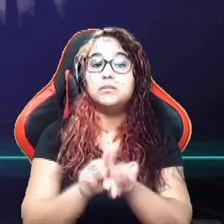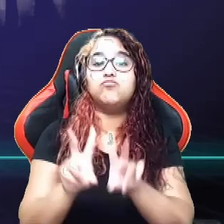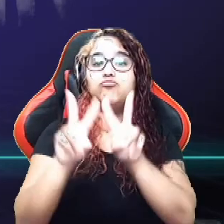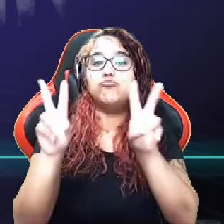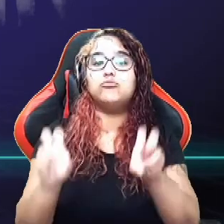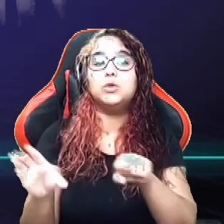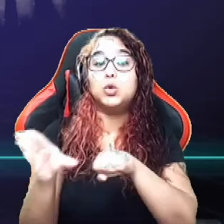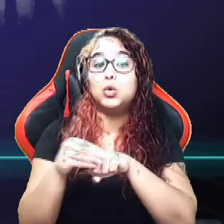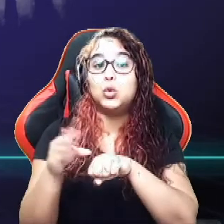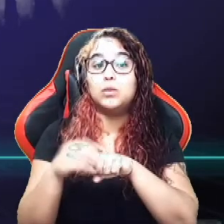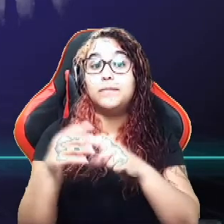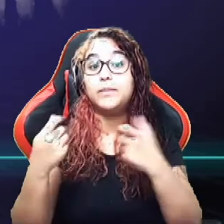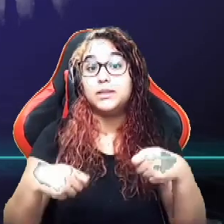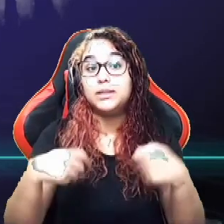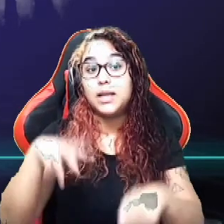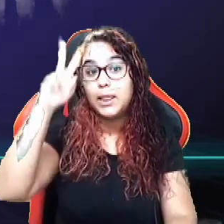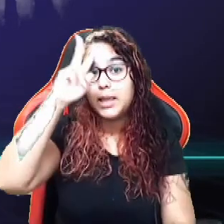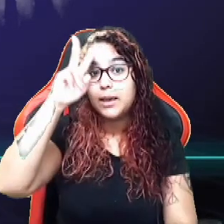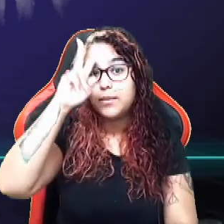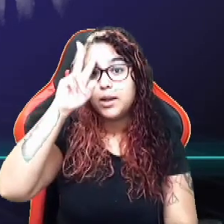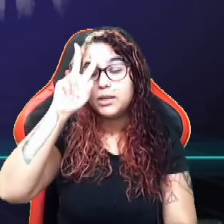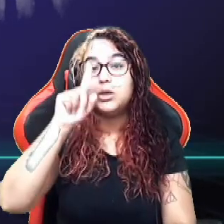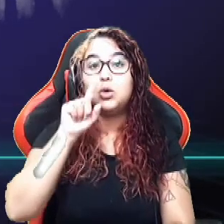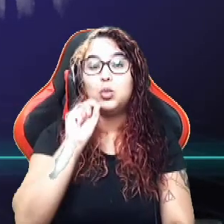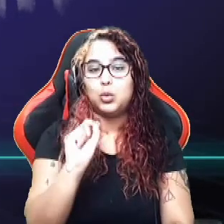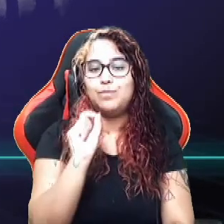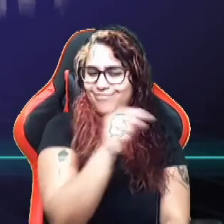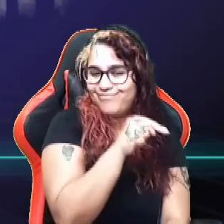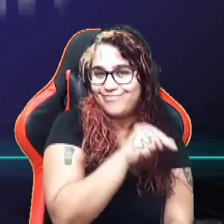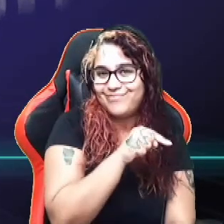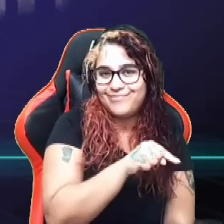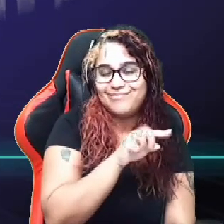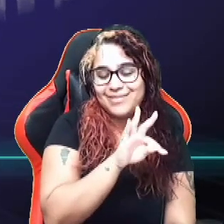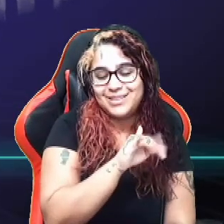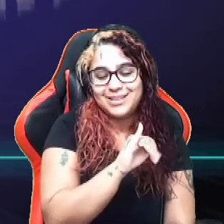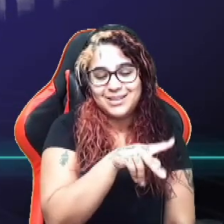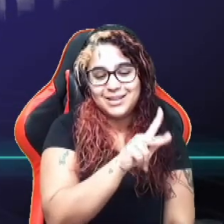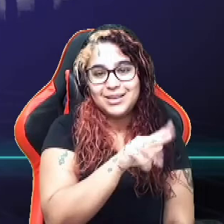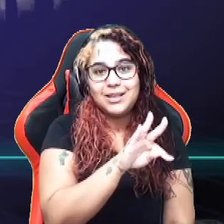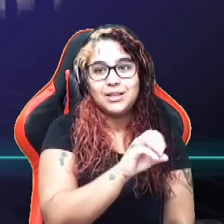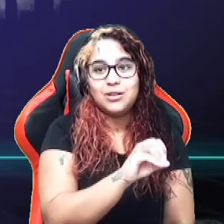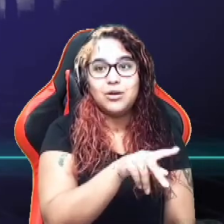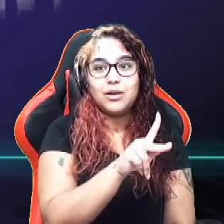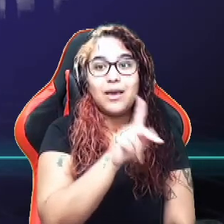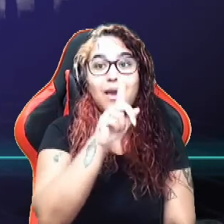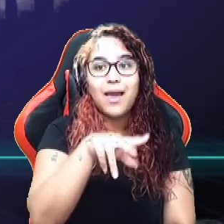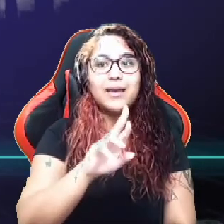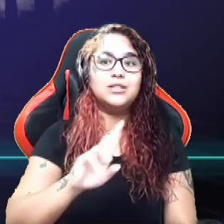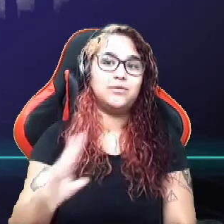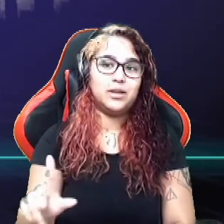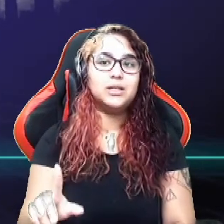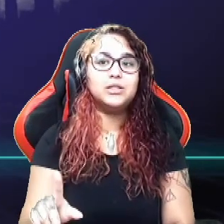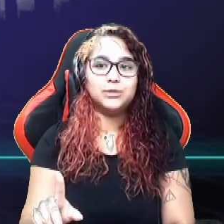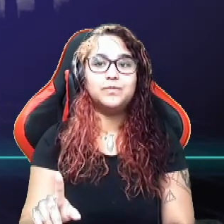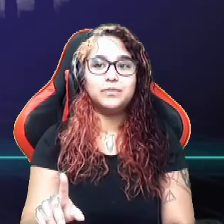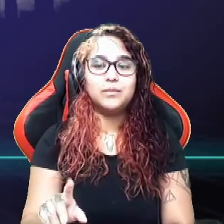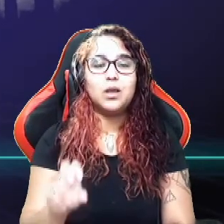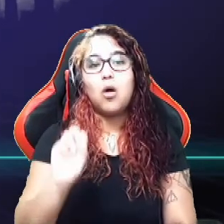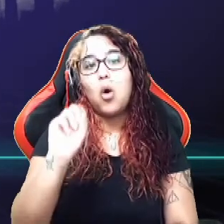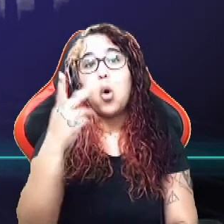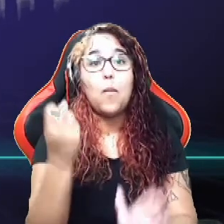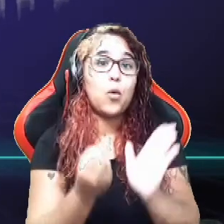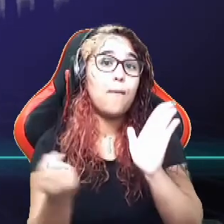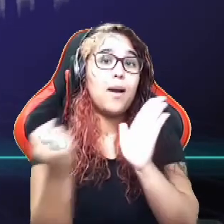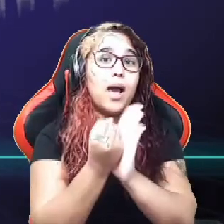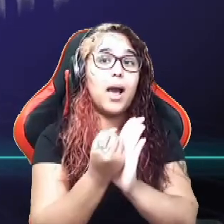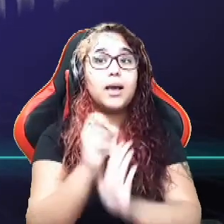So to talk about content, we have to remember that TikTok is different. So we have traditional content, but we have to present